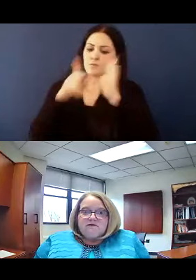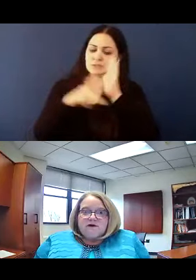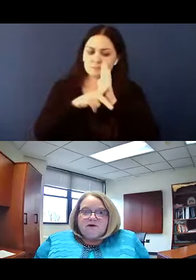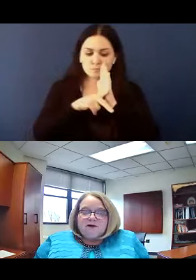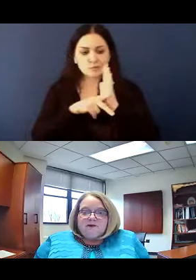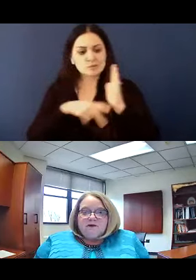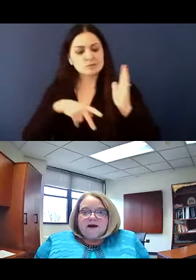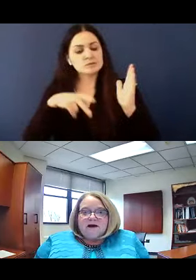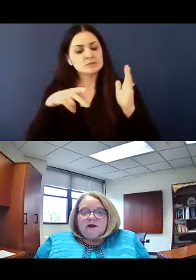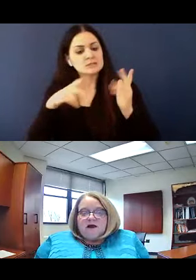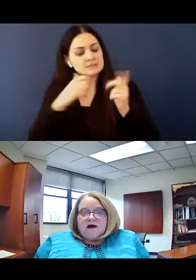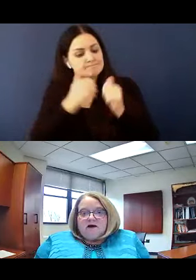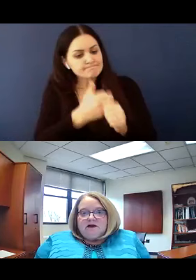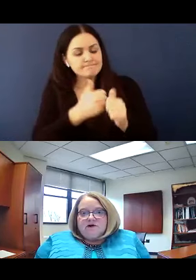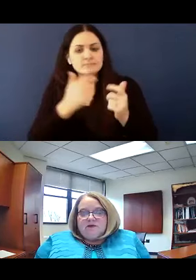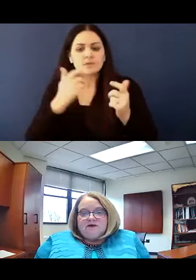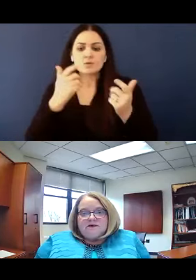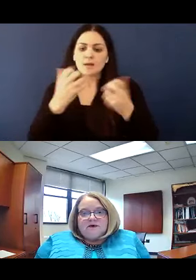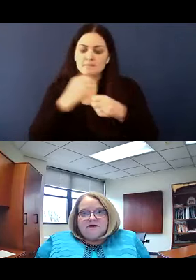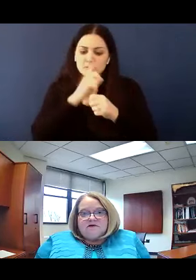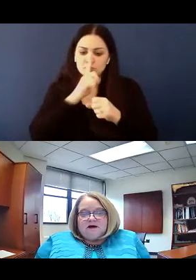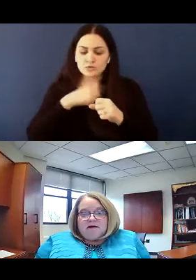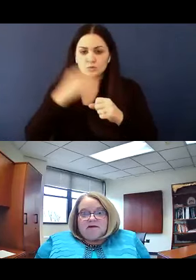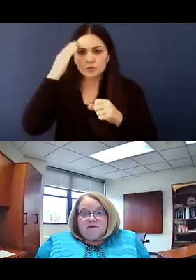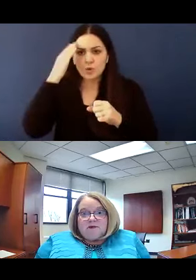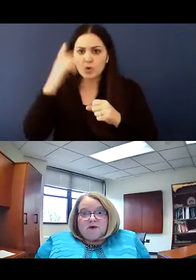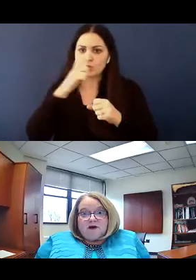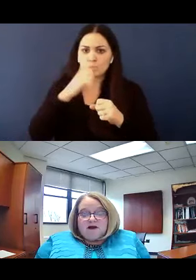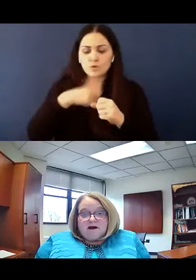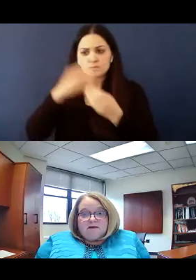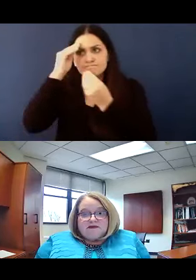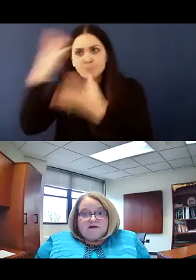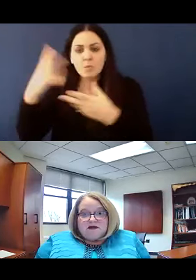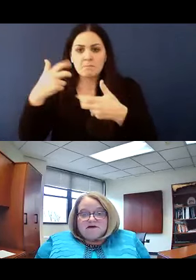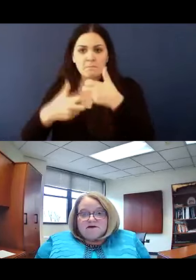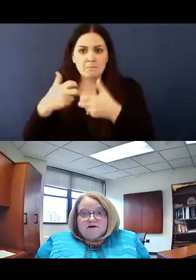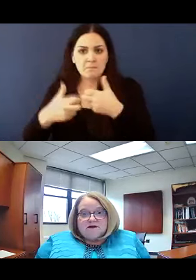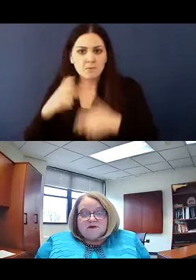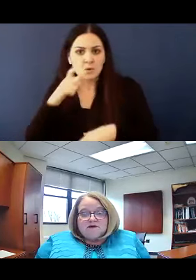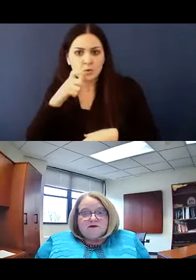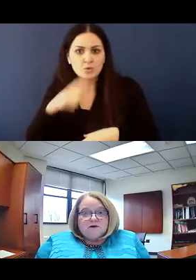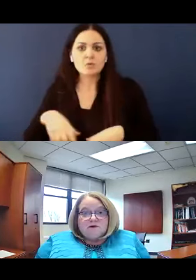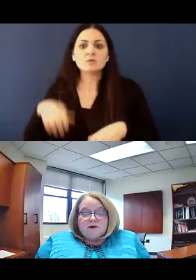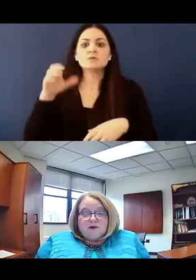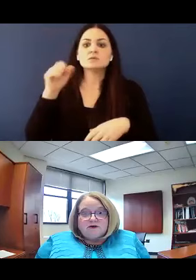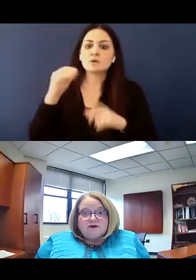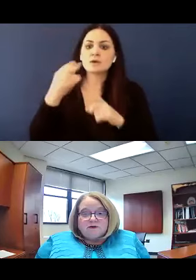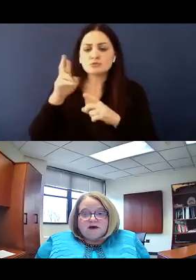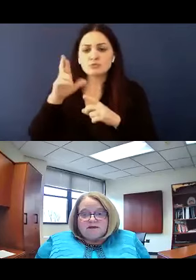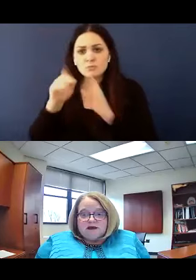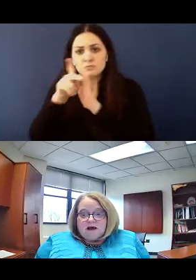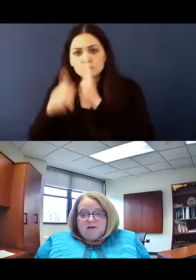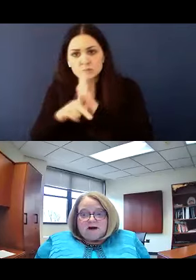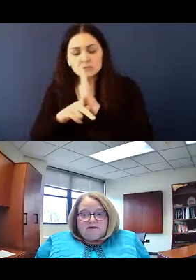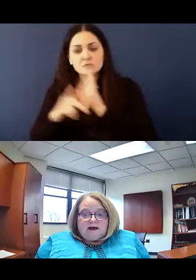issue to. And if we move people around, our HRO principles of reporting safety concerns, as well as who to report